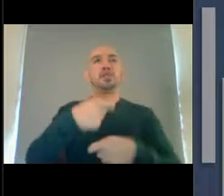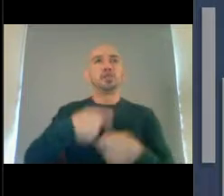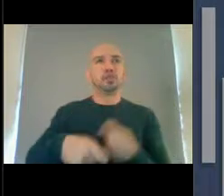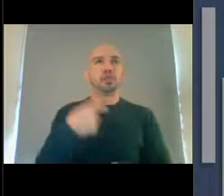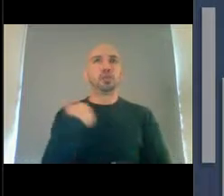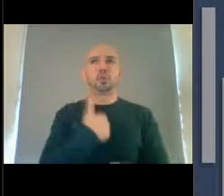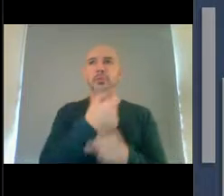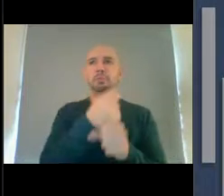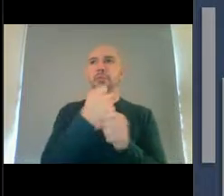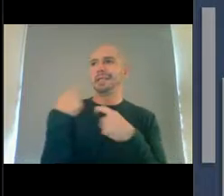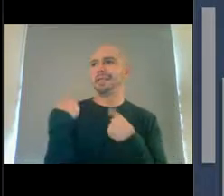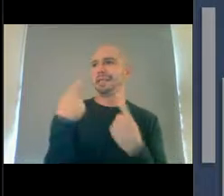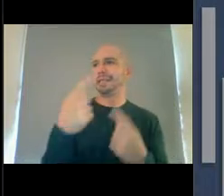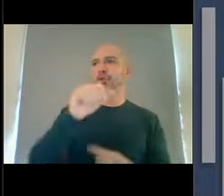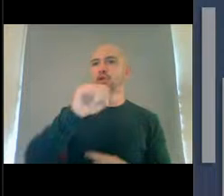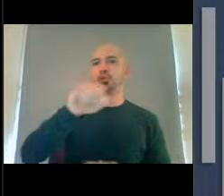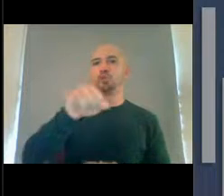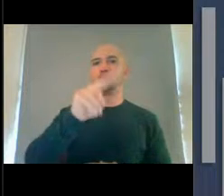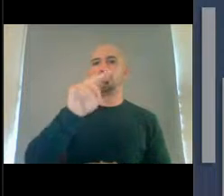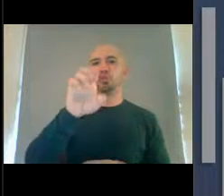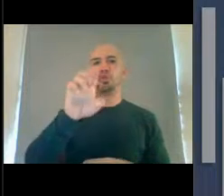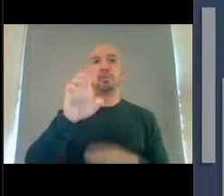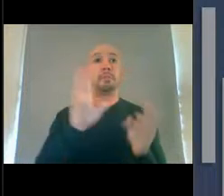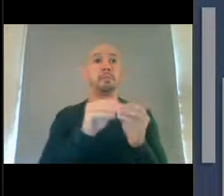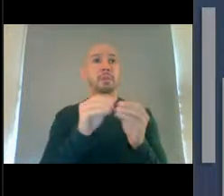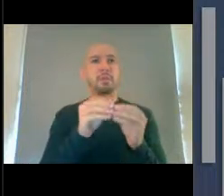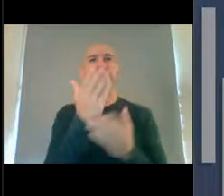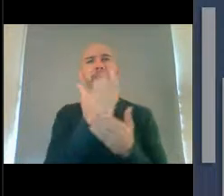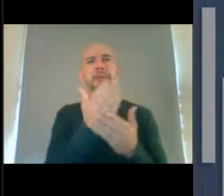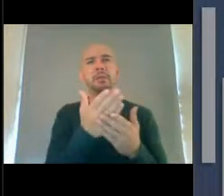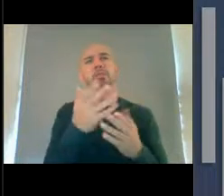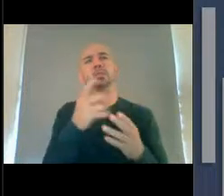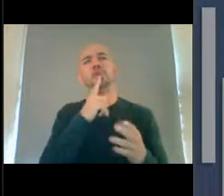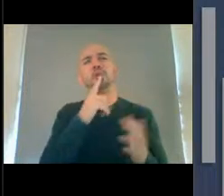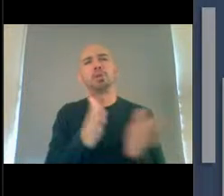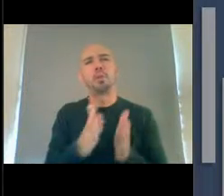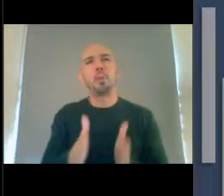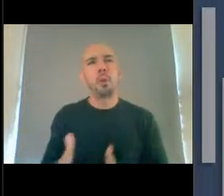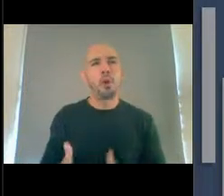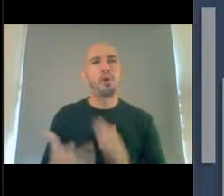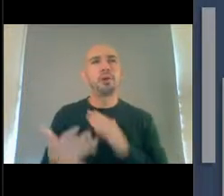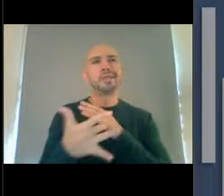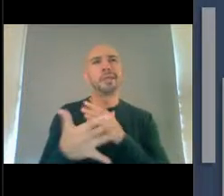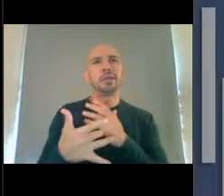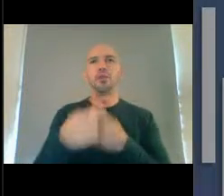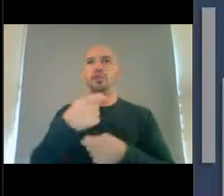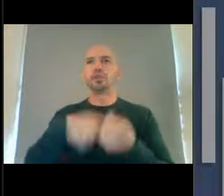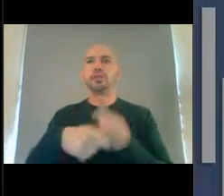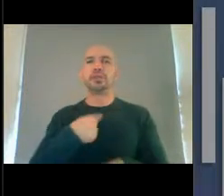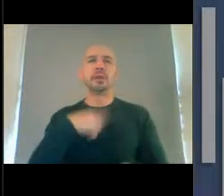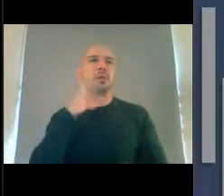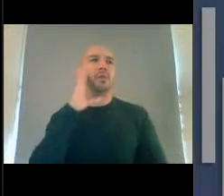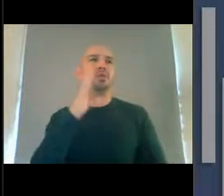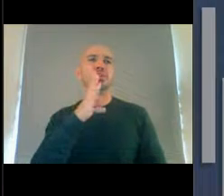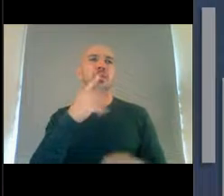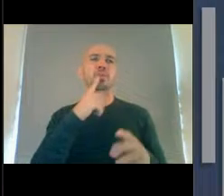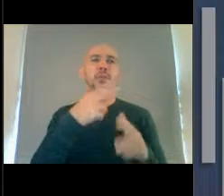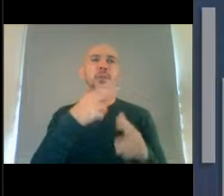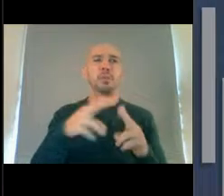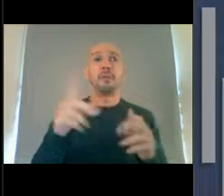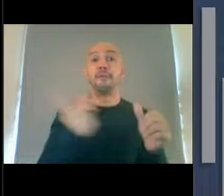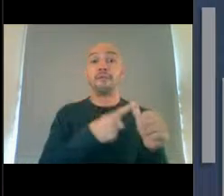june meeting and there are also some minor technical changes that i'll mention briefly so first with help